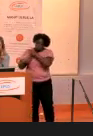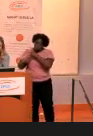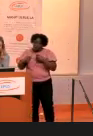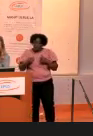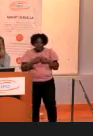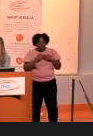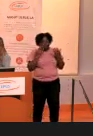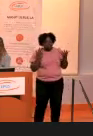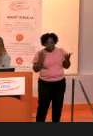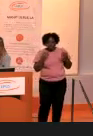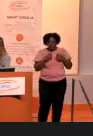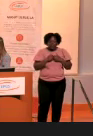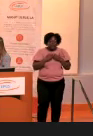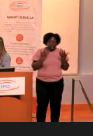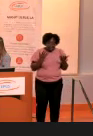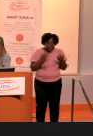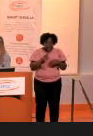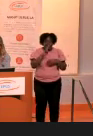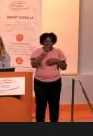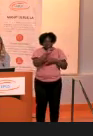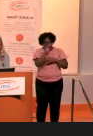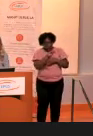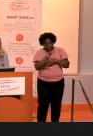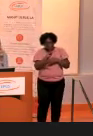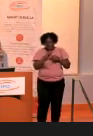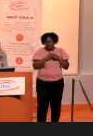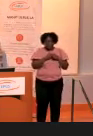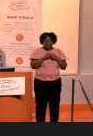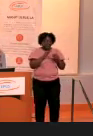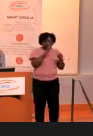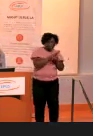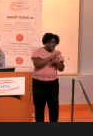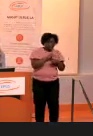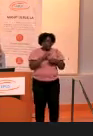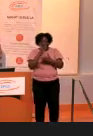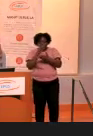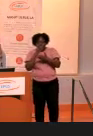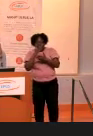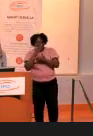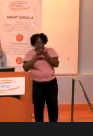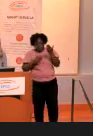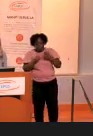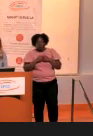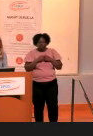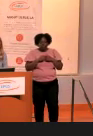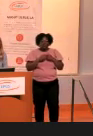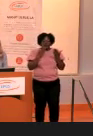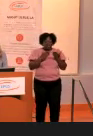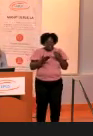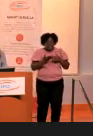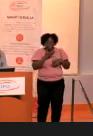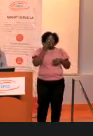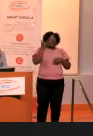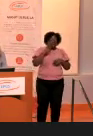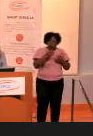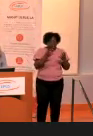again, definitions are a little bit different, but a 70% complete and partial response. So much better, still not 100%, which